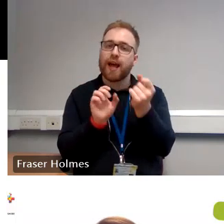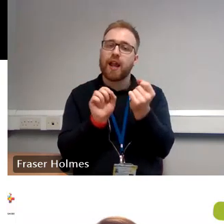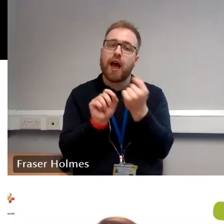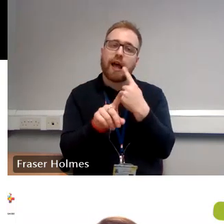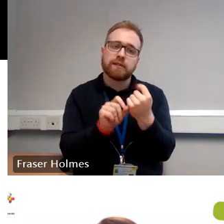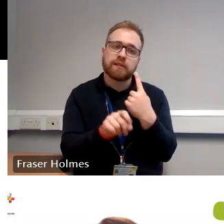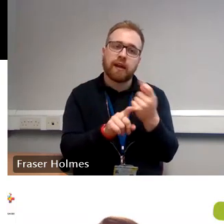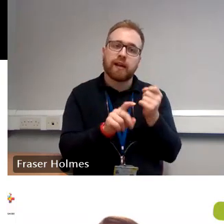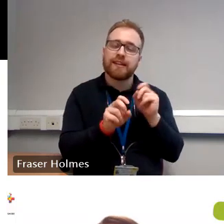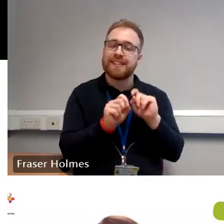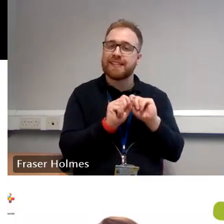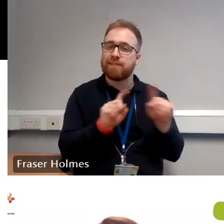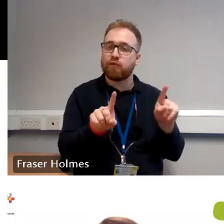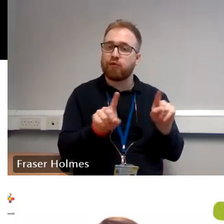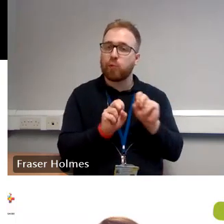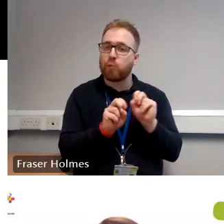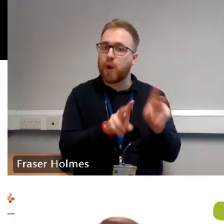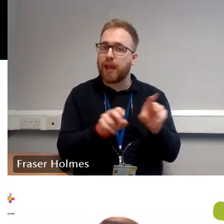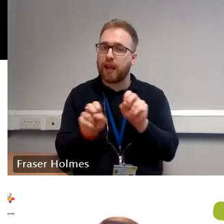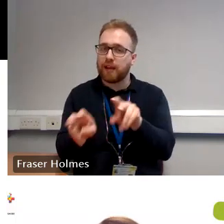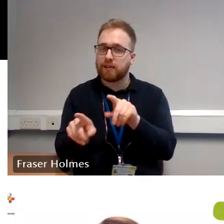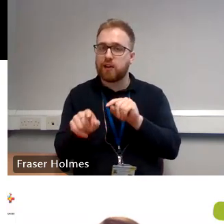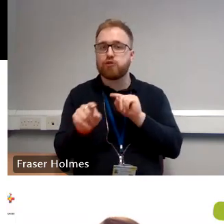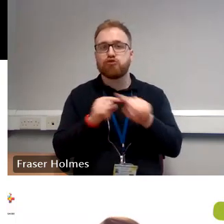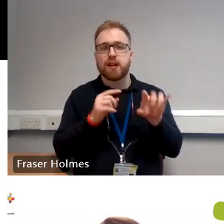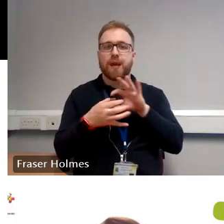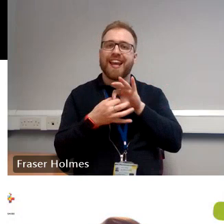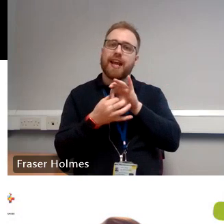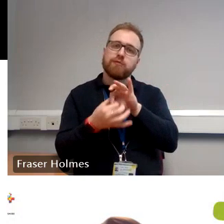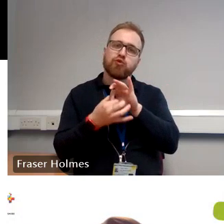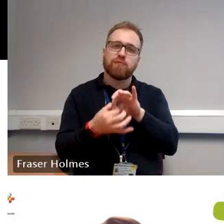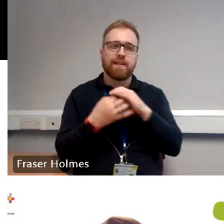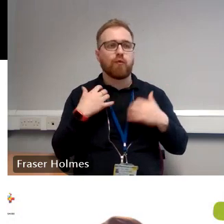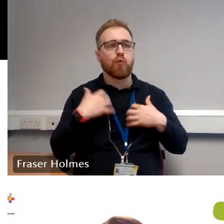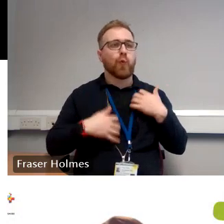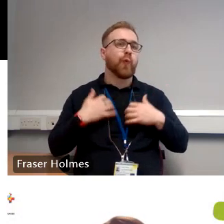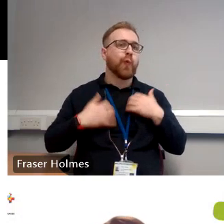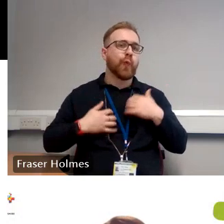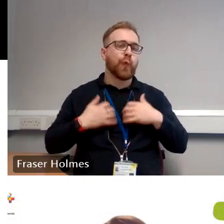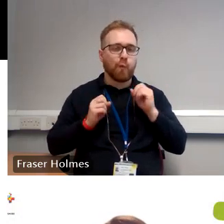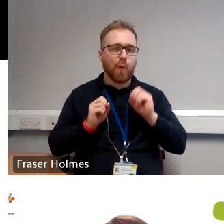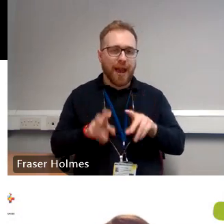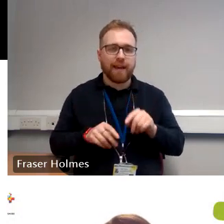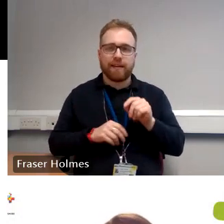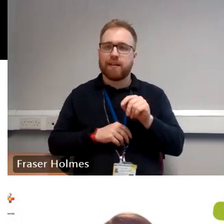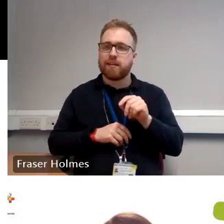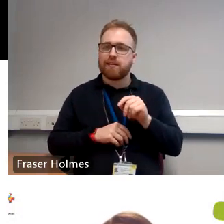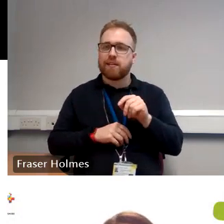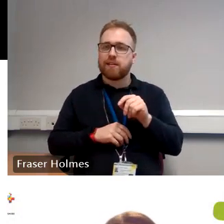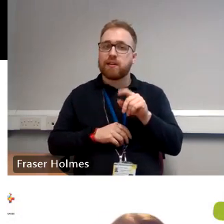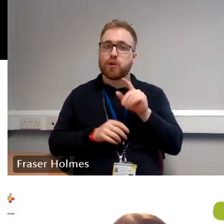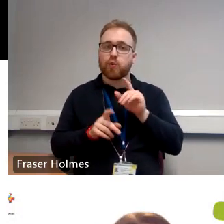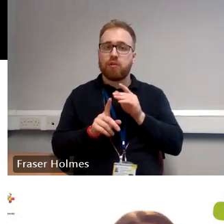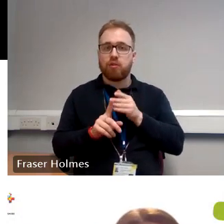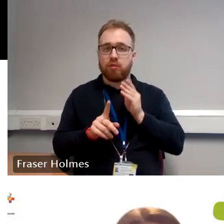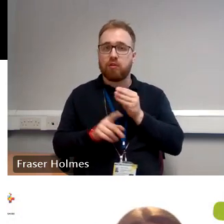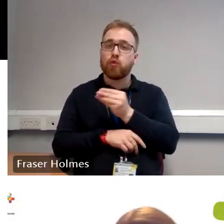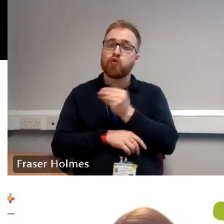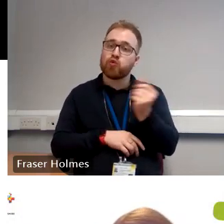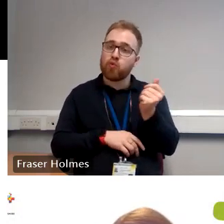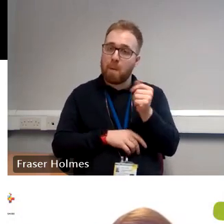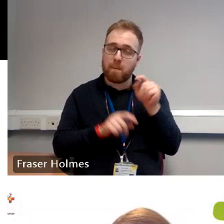few different ways. We're trying to make this as interactive and engaging as possible, and you'll notice that some of the